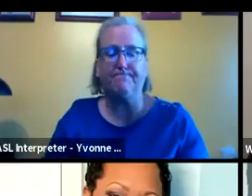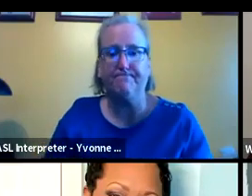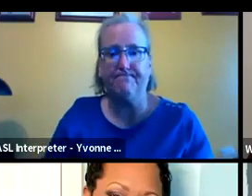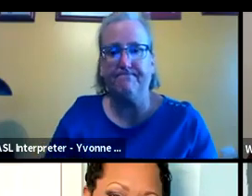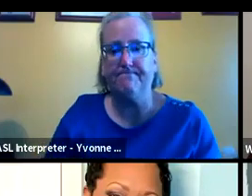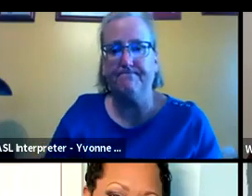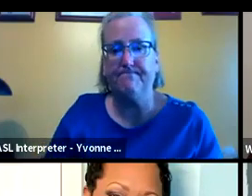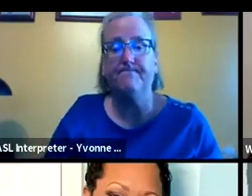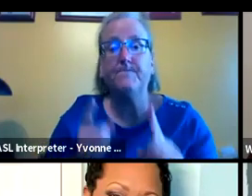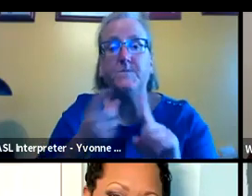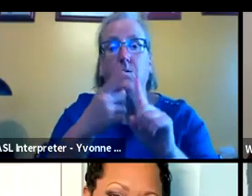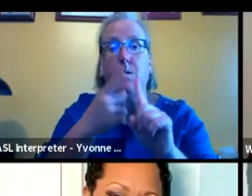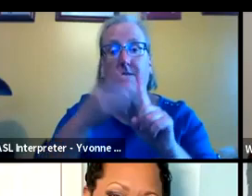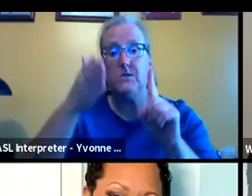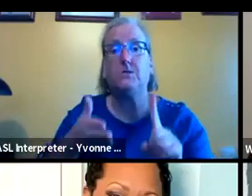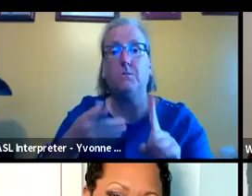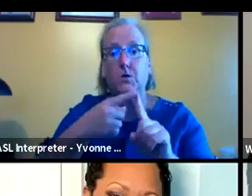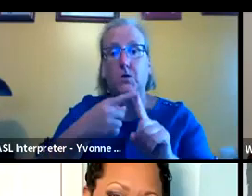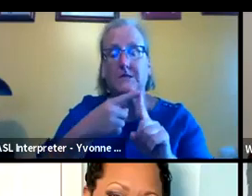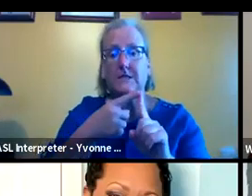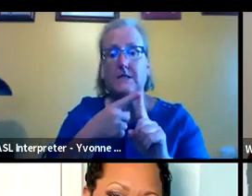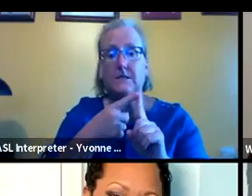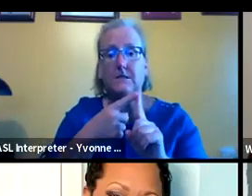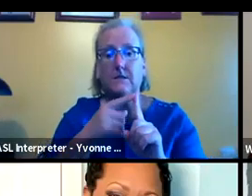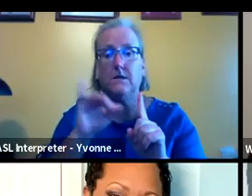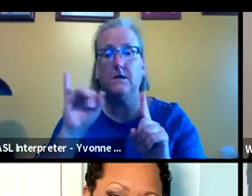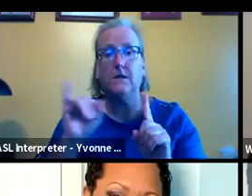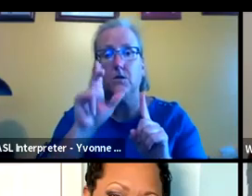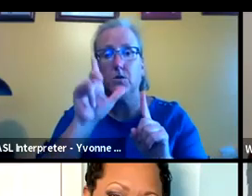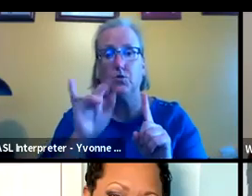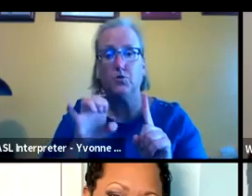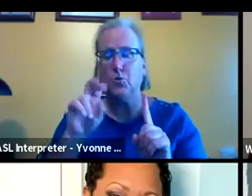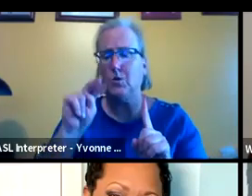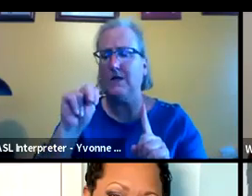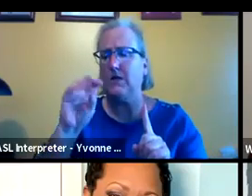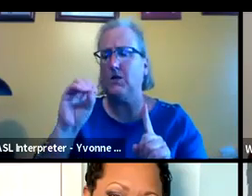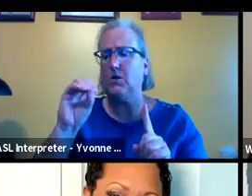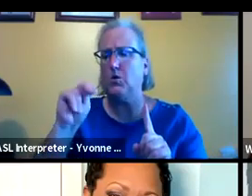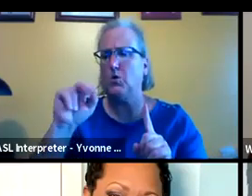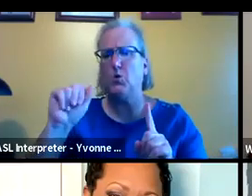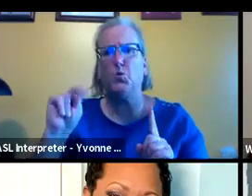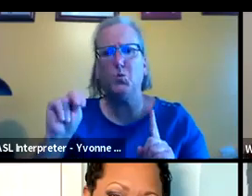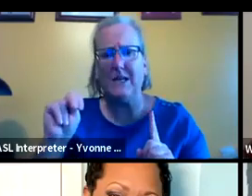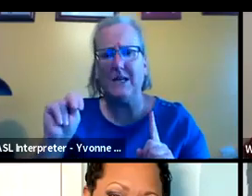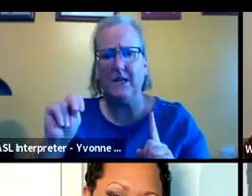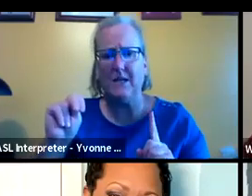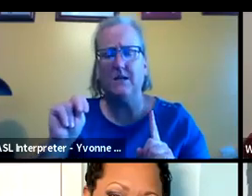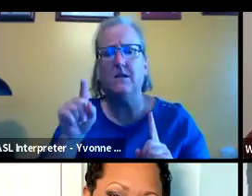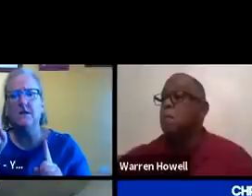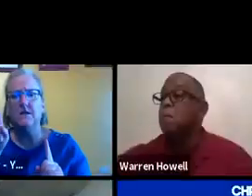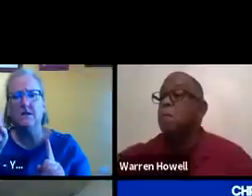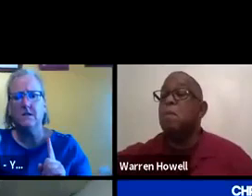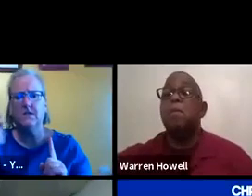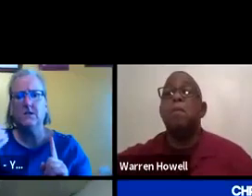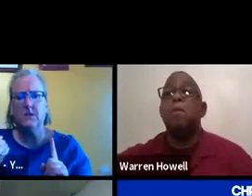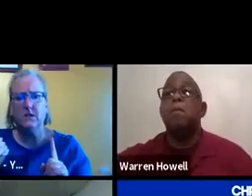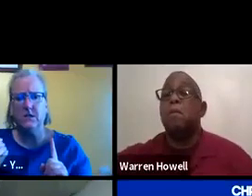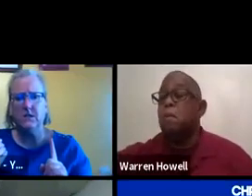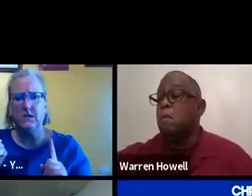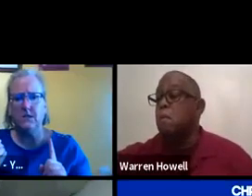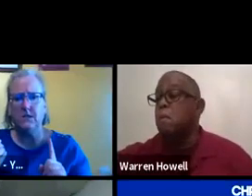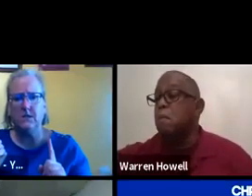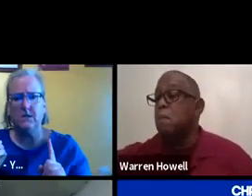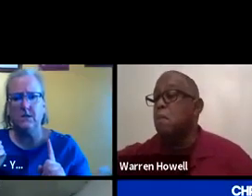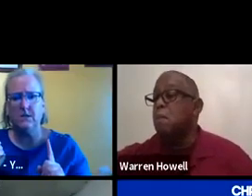Okay, first up, we have Julie Noonan. And I believe she has, looks